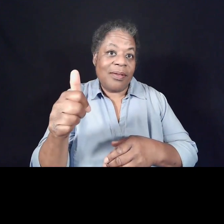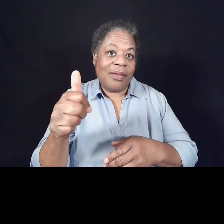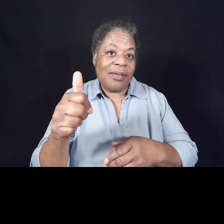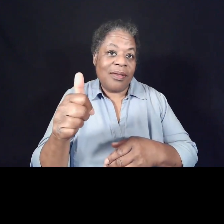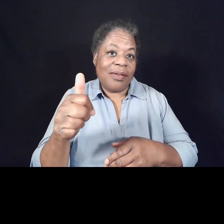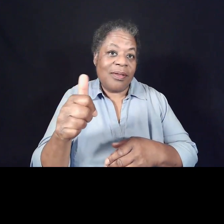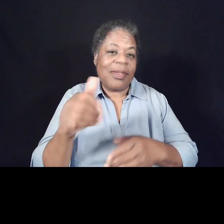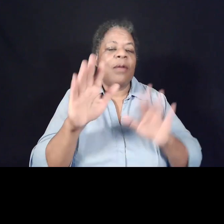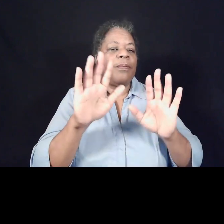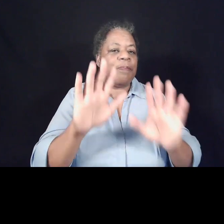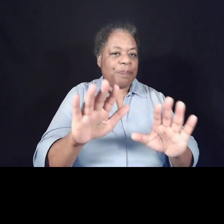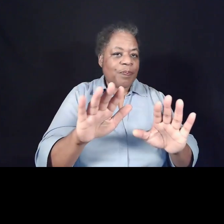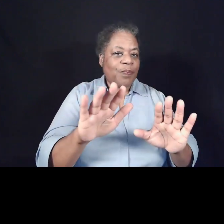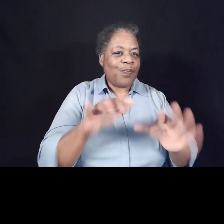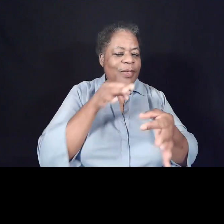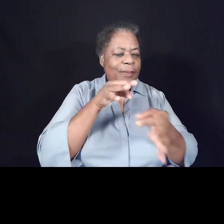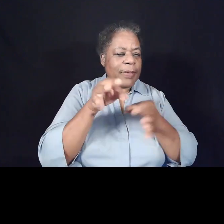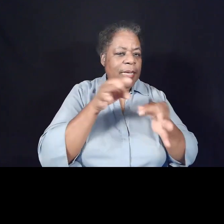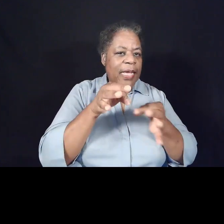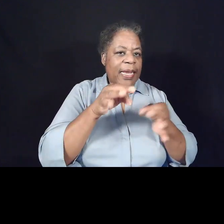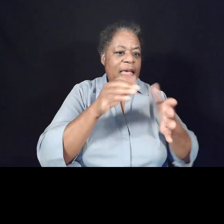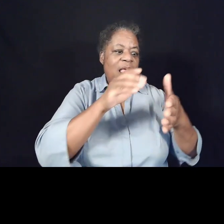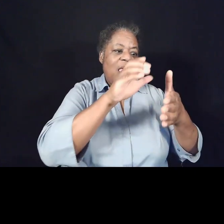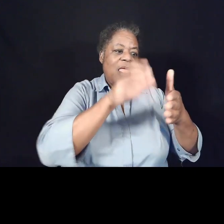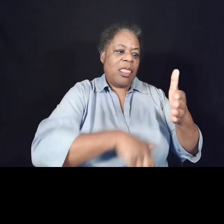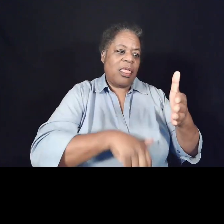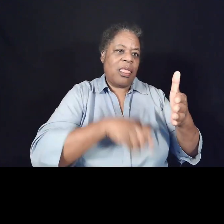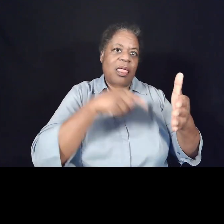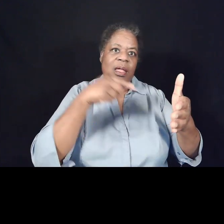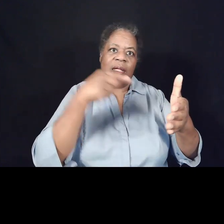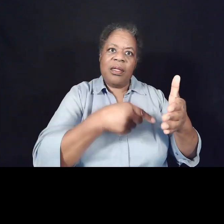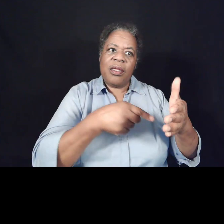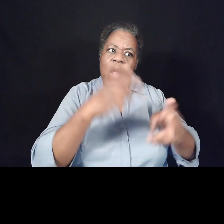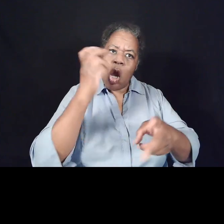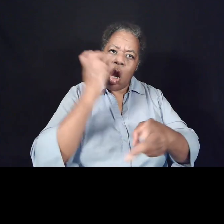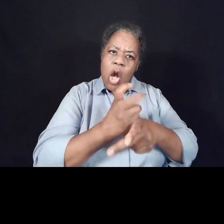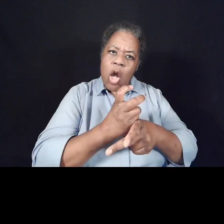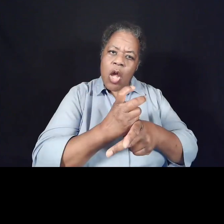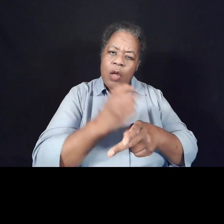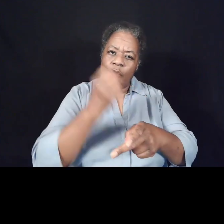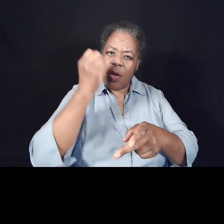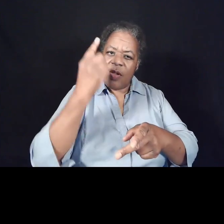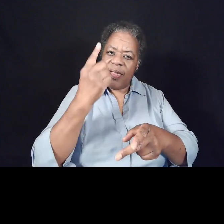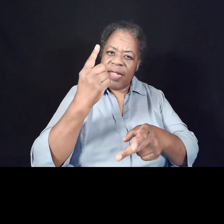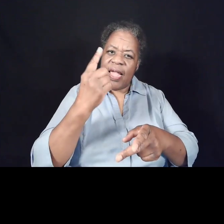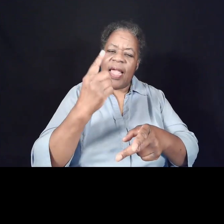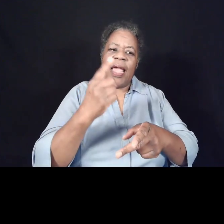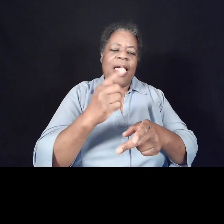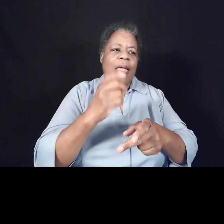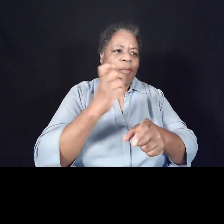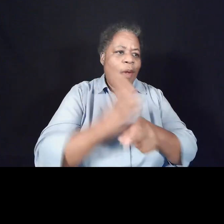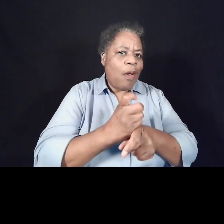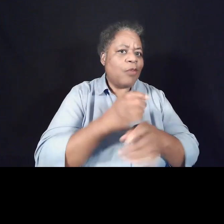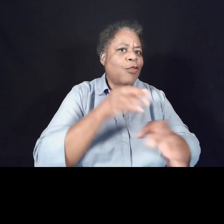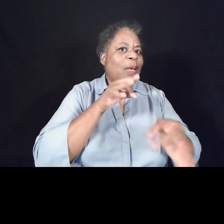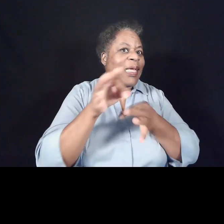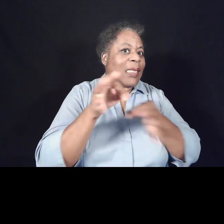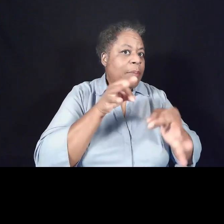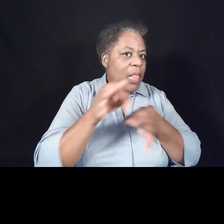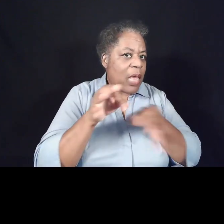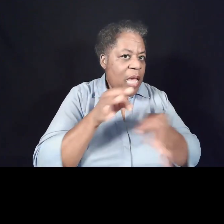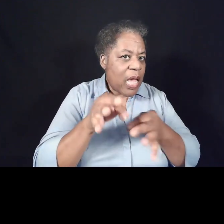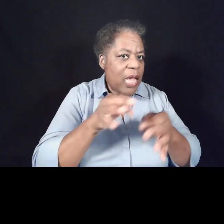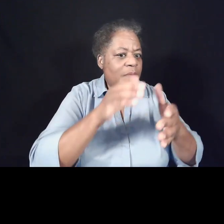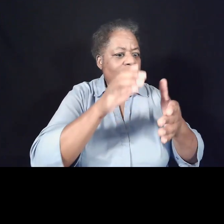Now, I should give you a heads up. These are some of the most hard-hitting and hard-to-interpret verses in the whole book,